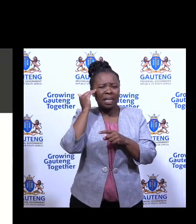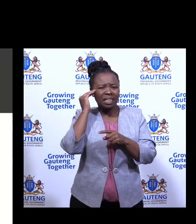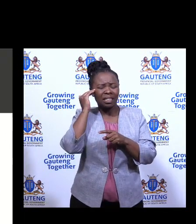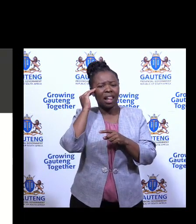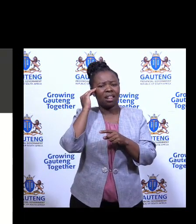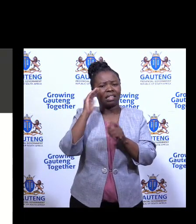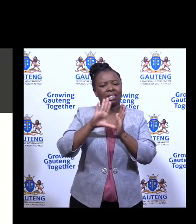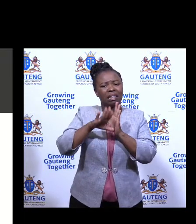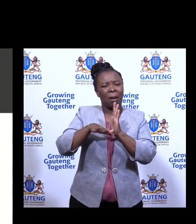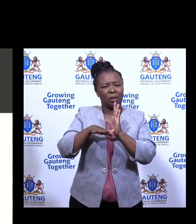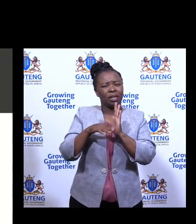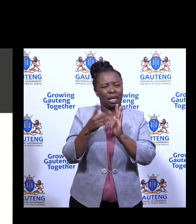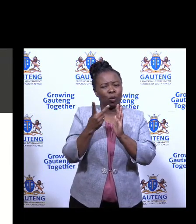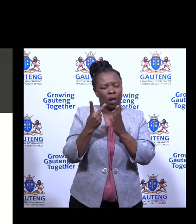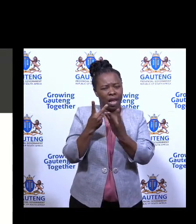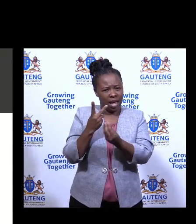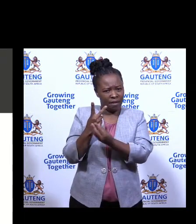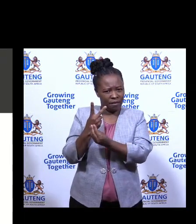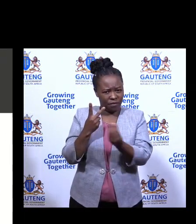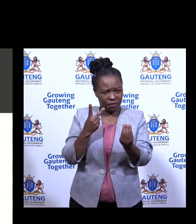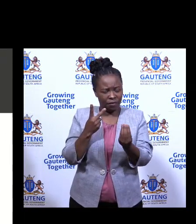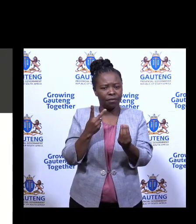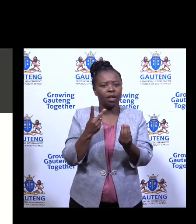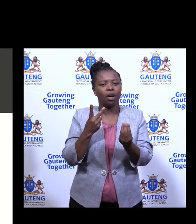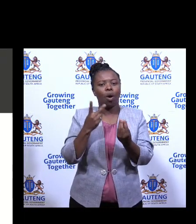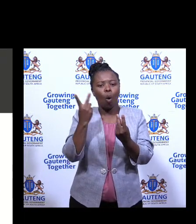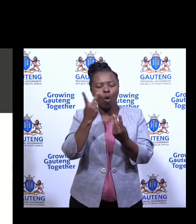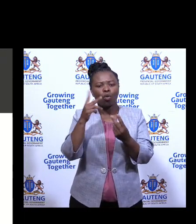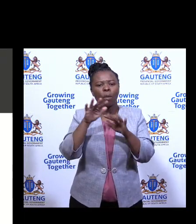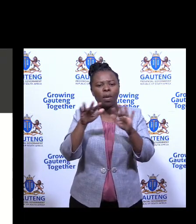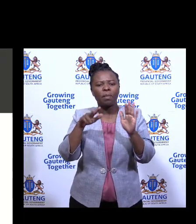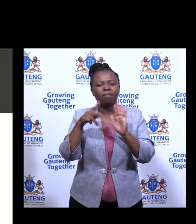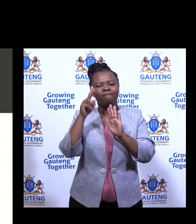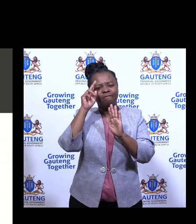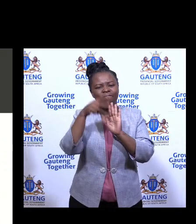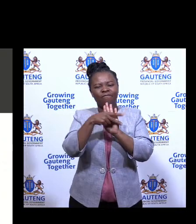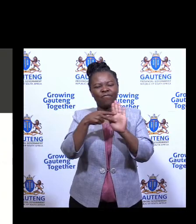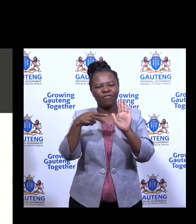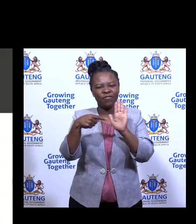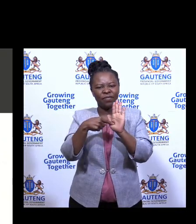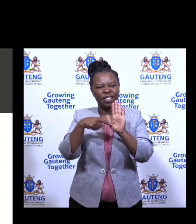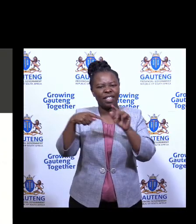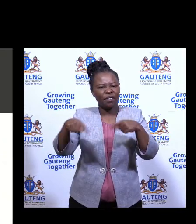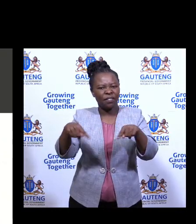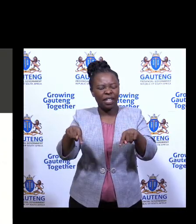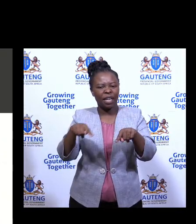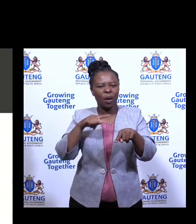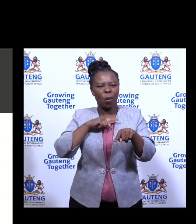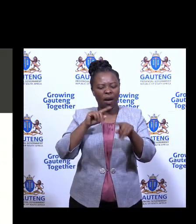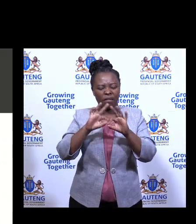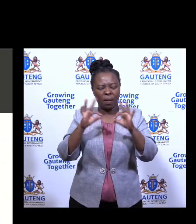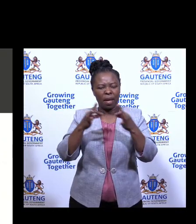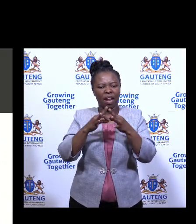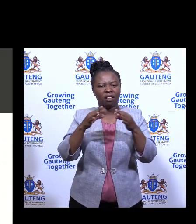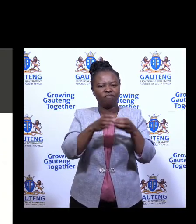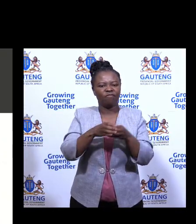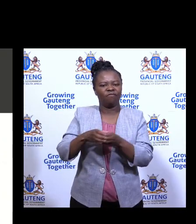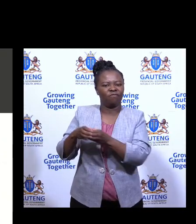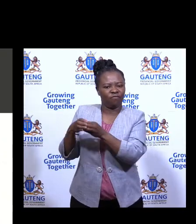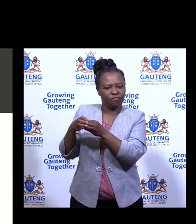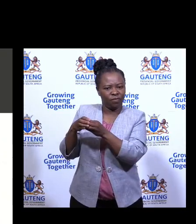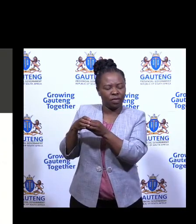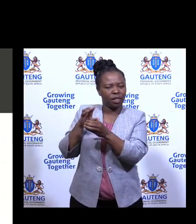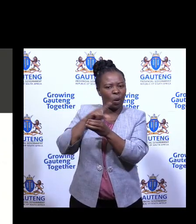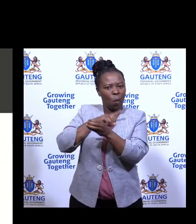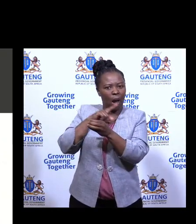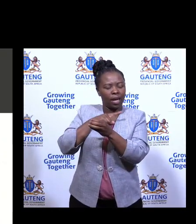well. There are enormous cases of stigma, of fear. Many of these people have been isolated from families and communities around the